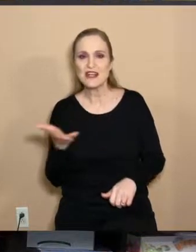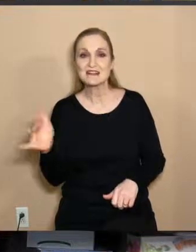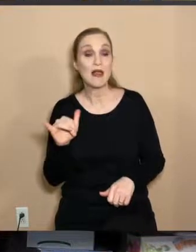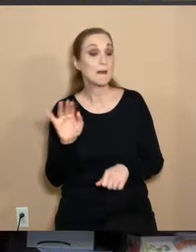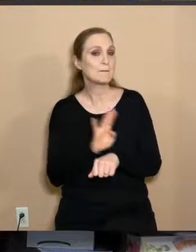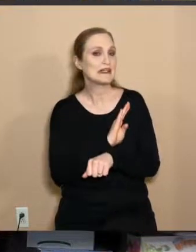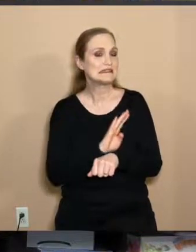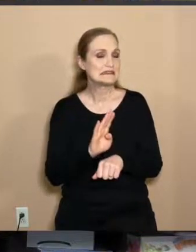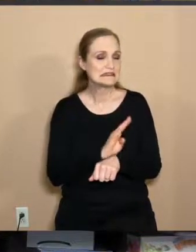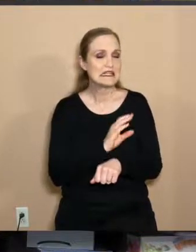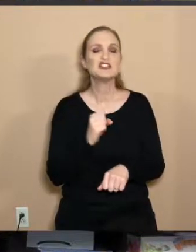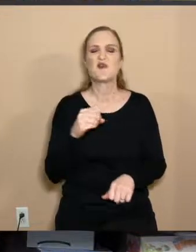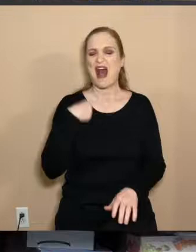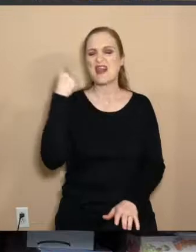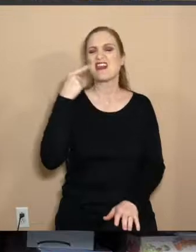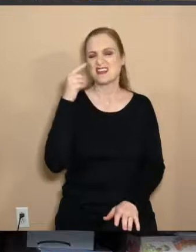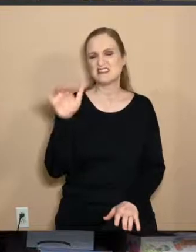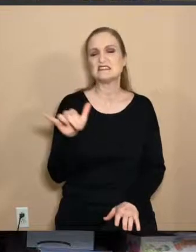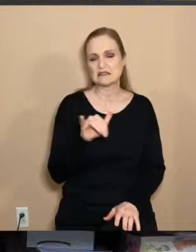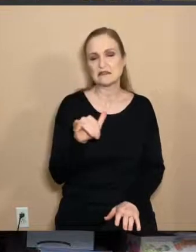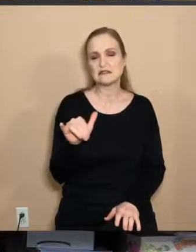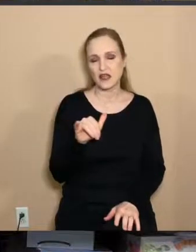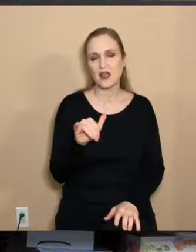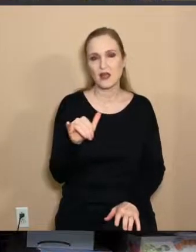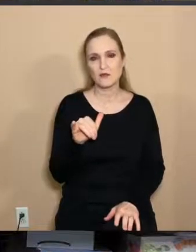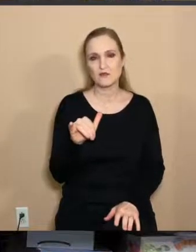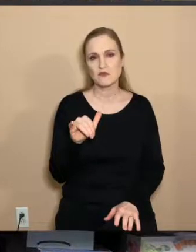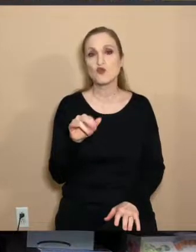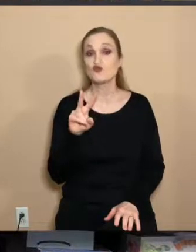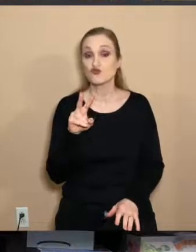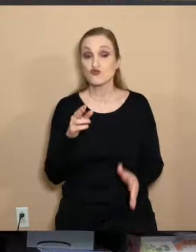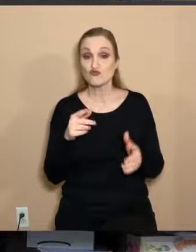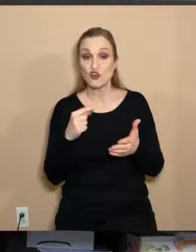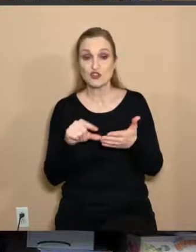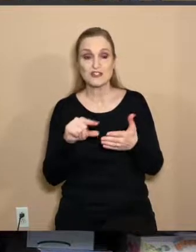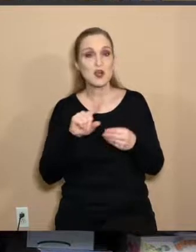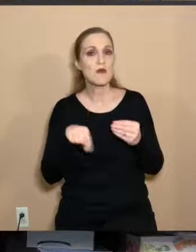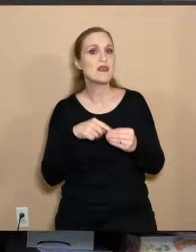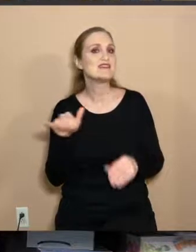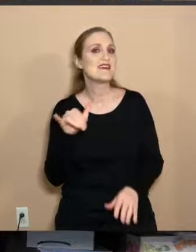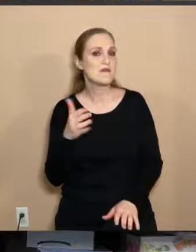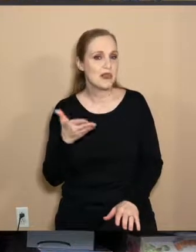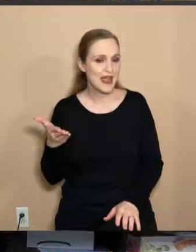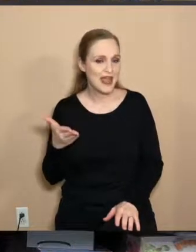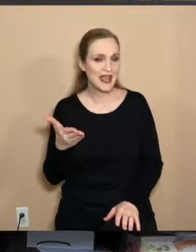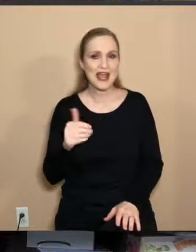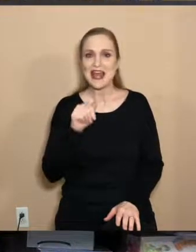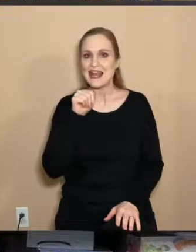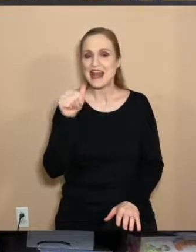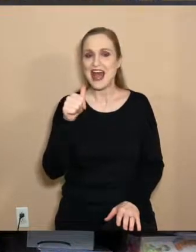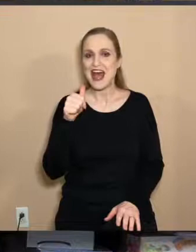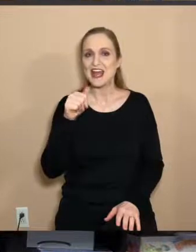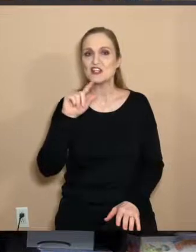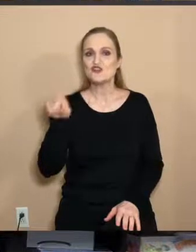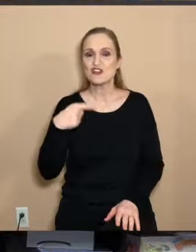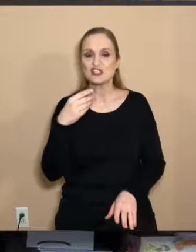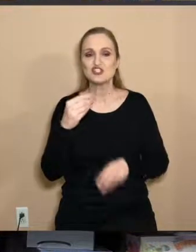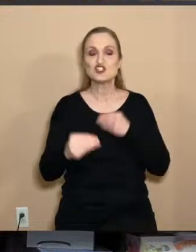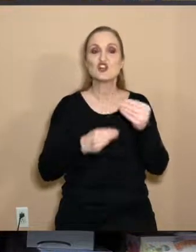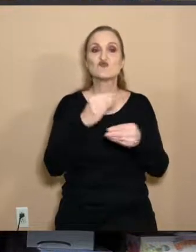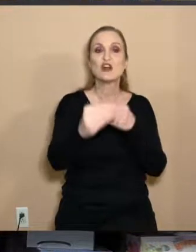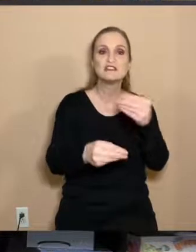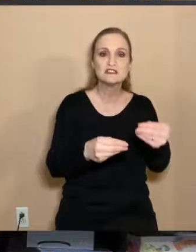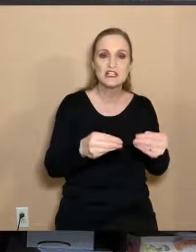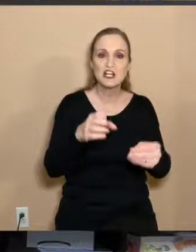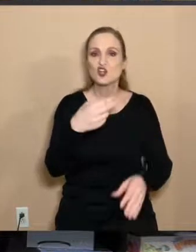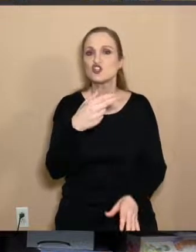so I think this is the same, these 2 verses deal with the same thing. Rather than generosity and charity, these are